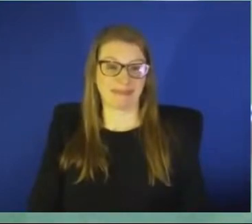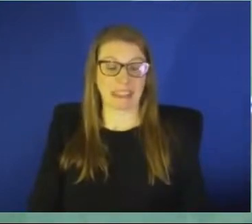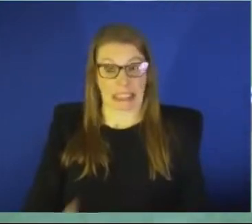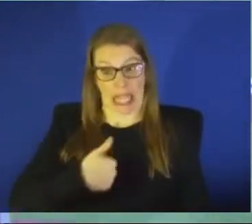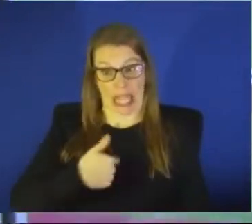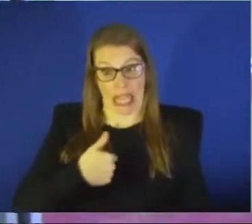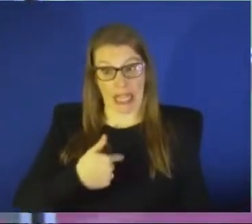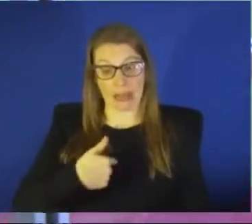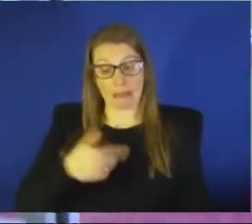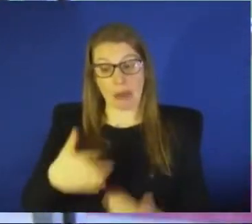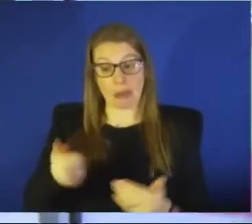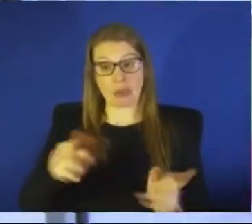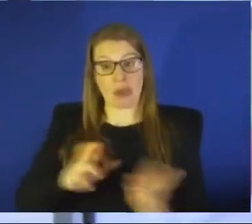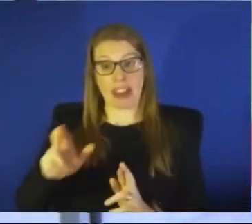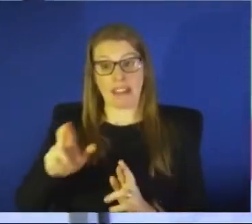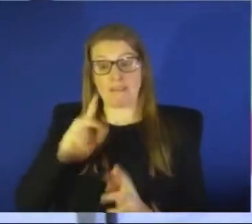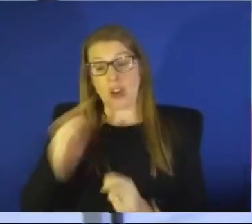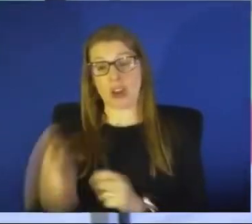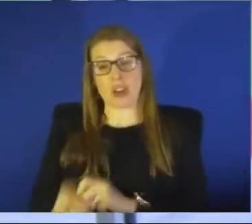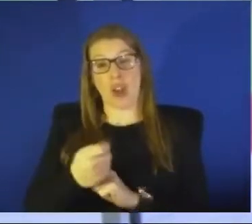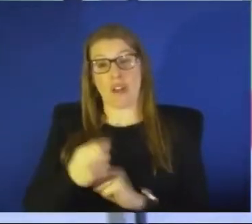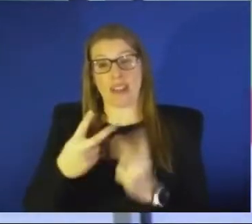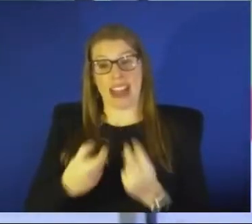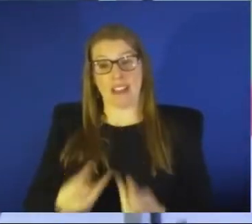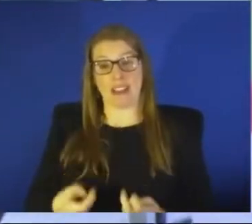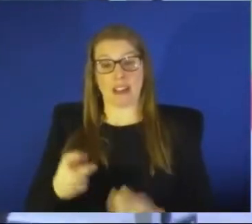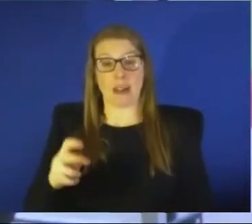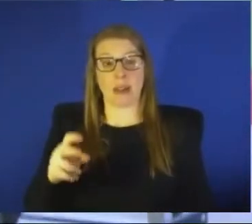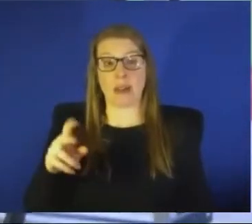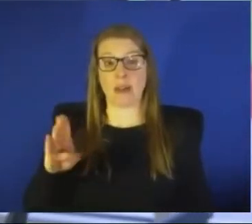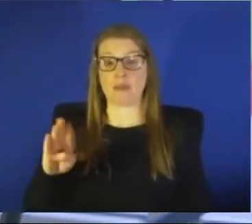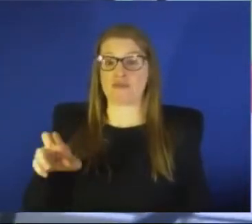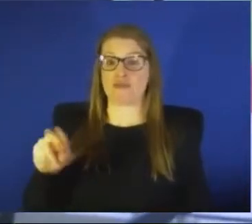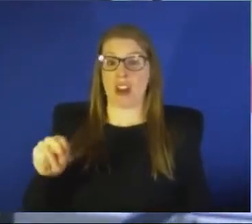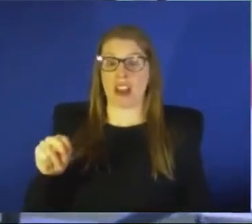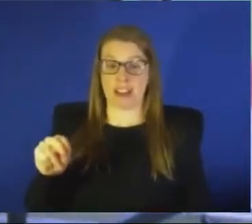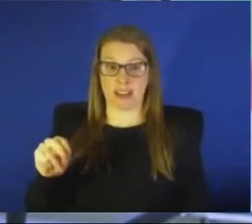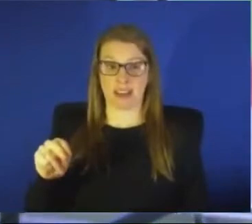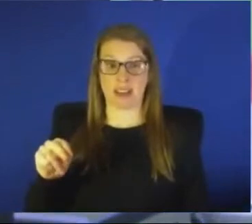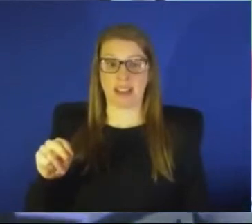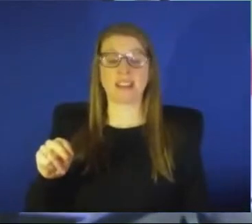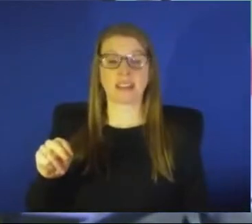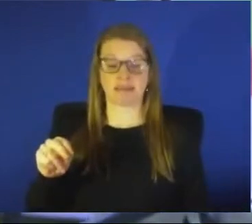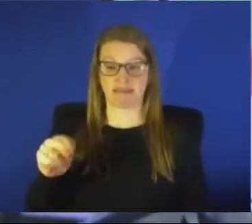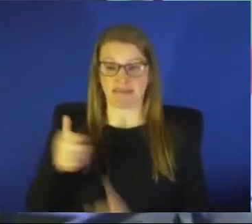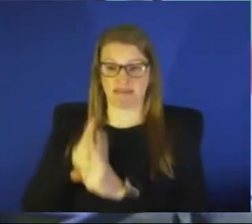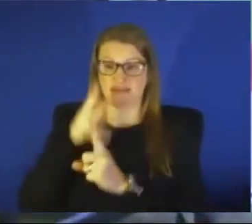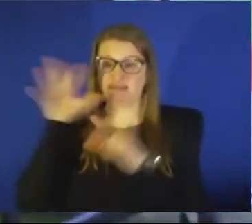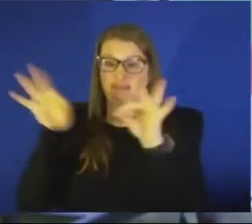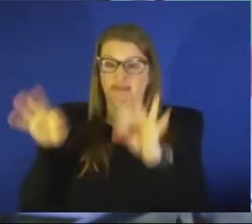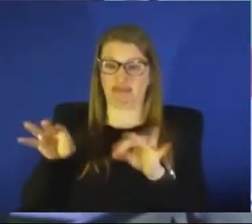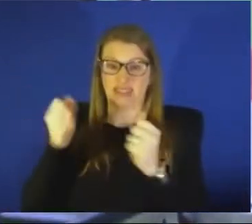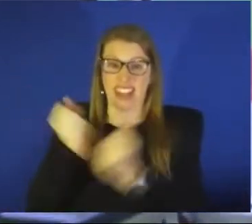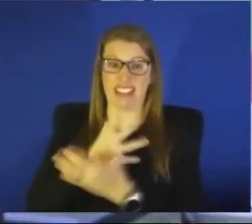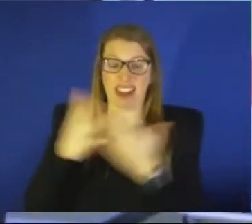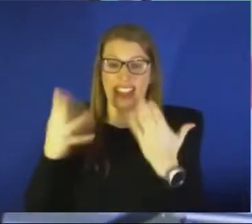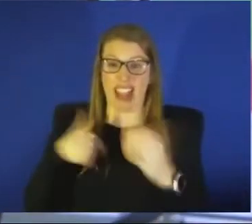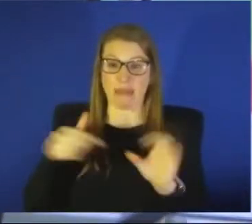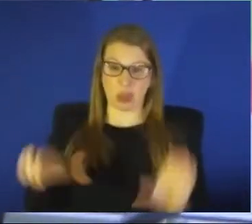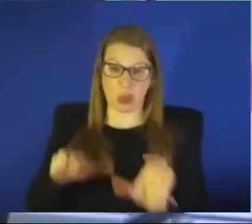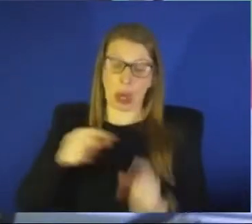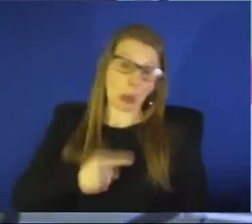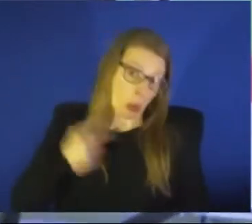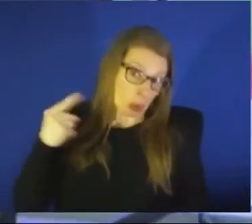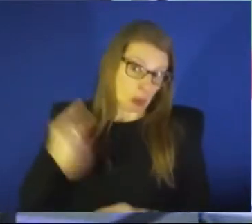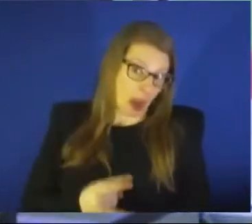golf analysis where Ryan Sloop, he's the director of the program, he's going to tell us hopefully everything I'm doing right. You know,